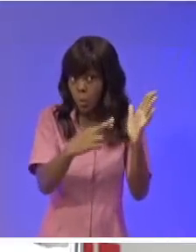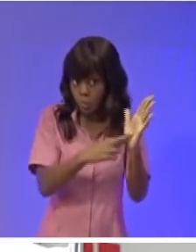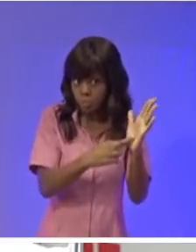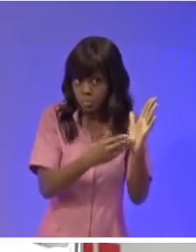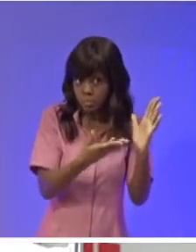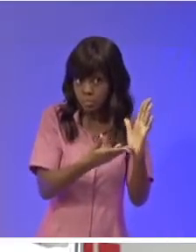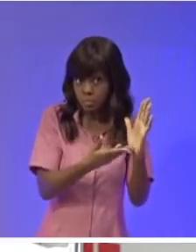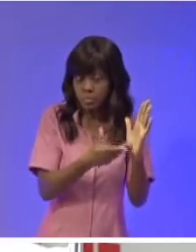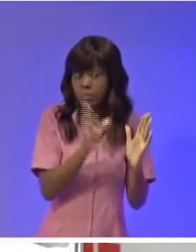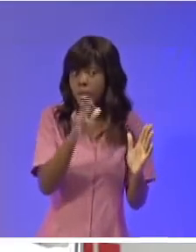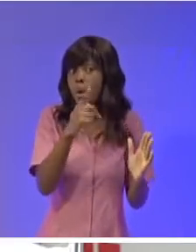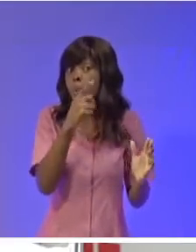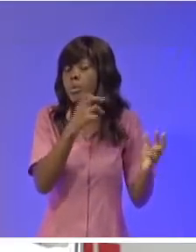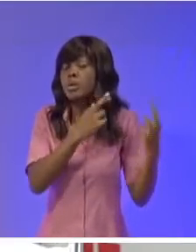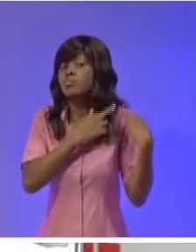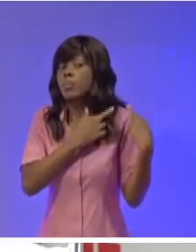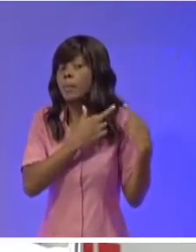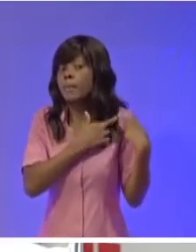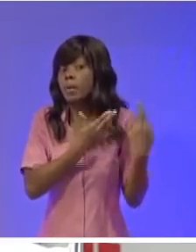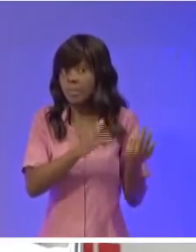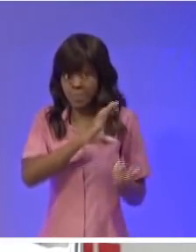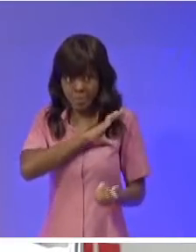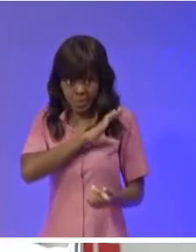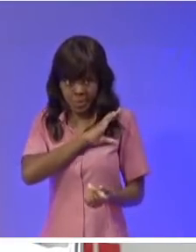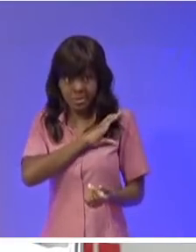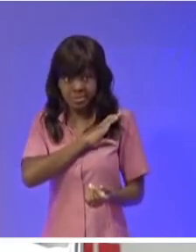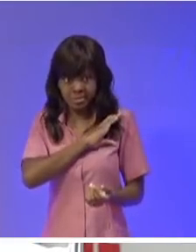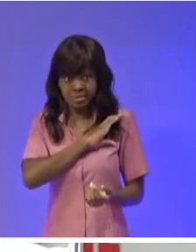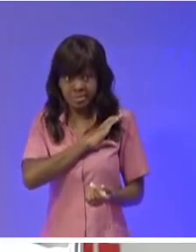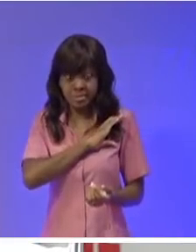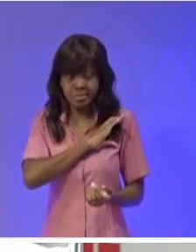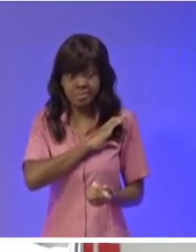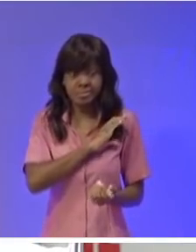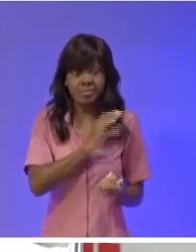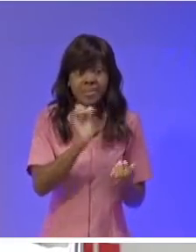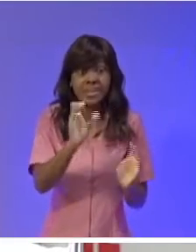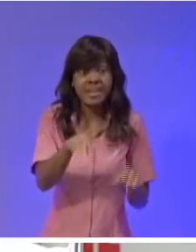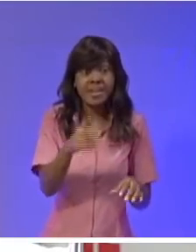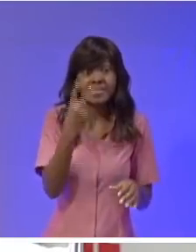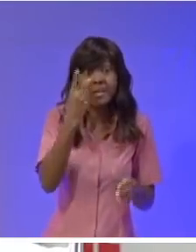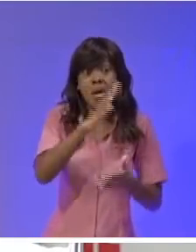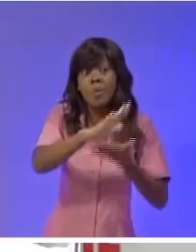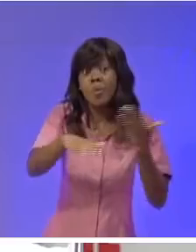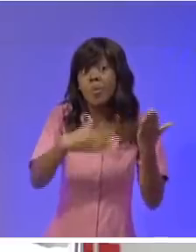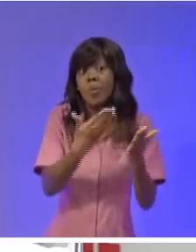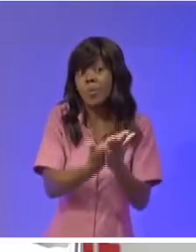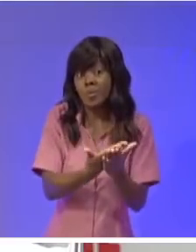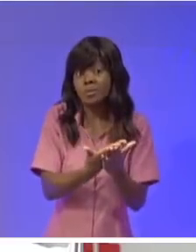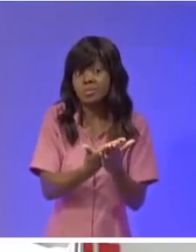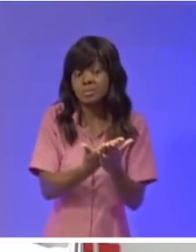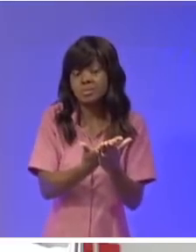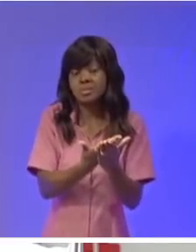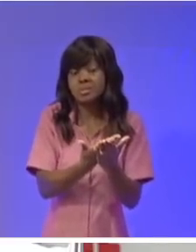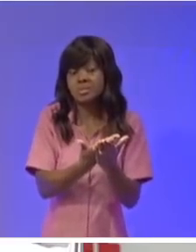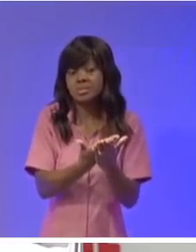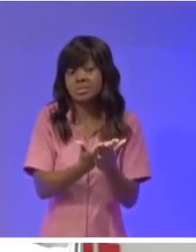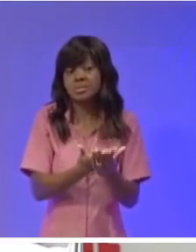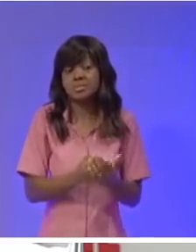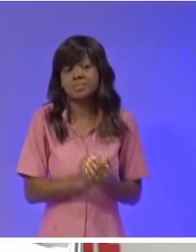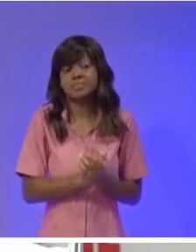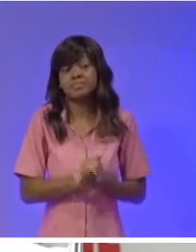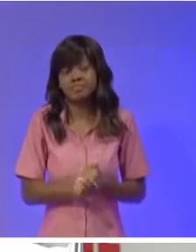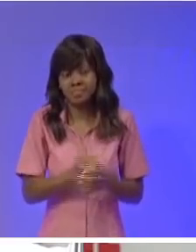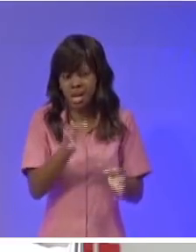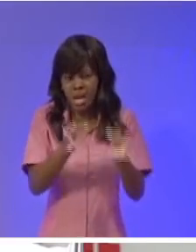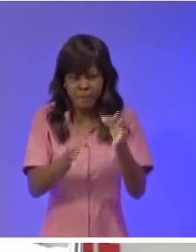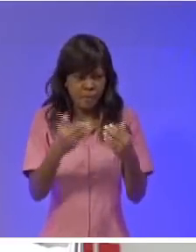these questions as to how the safe zone is to be implemented is a matter that lies with the TTPS. In this